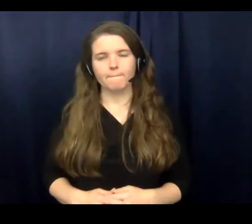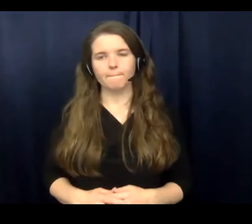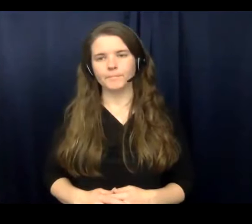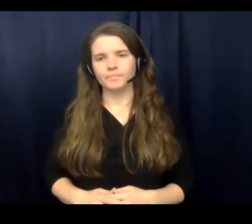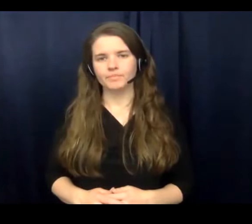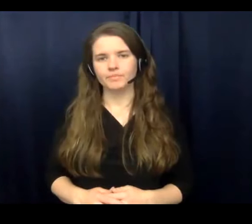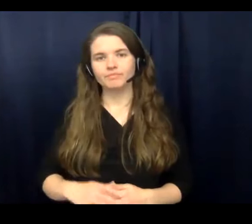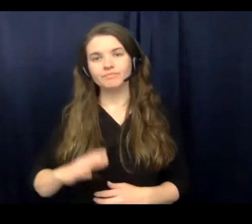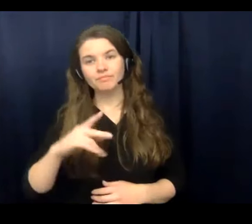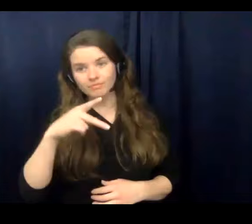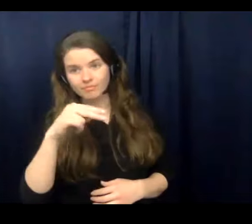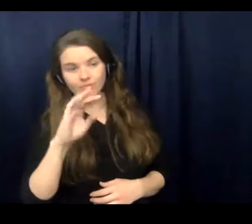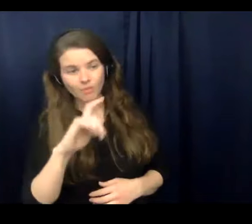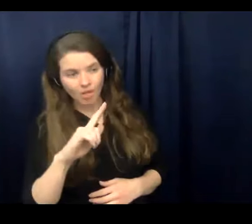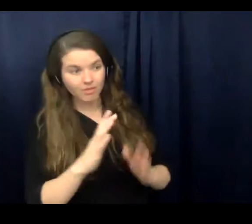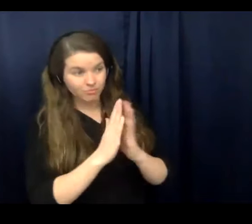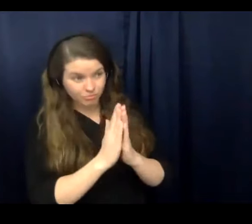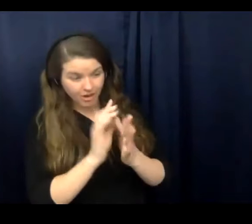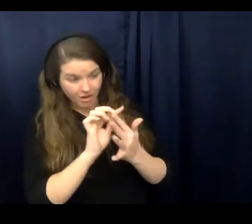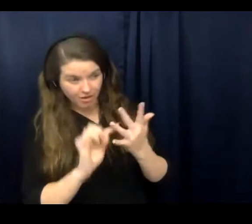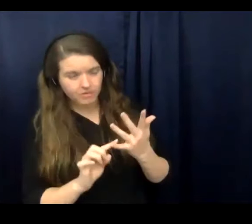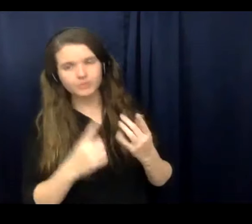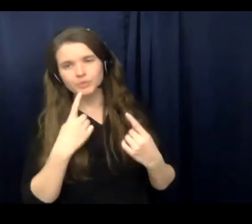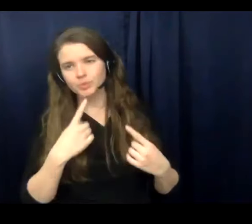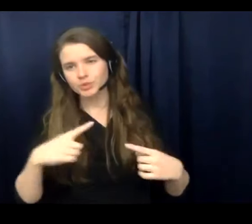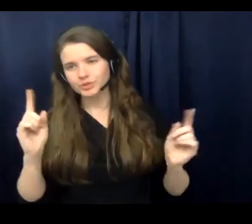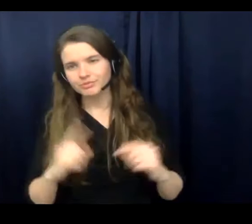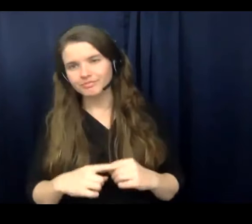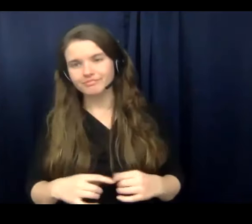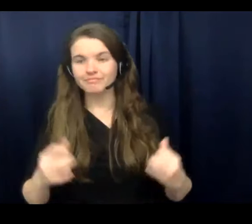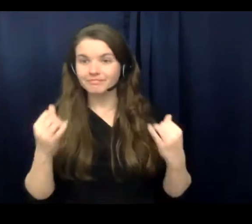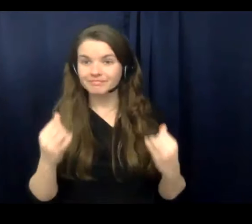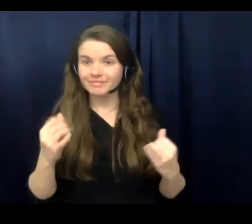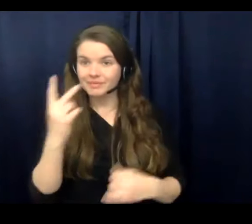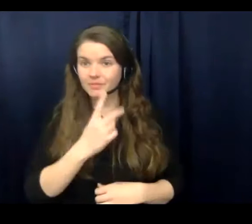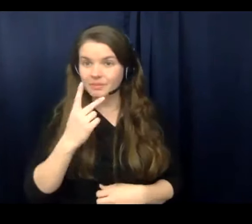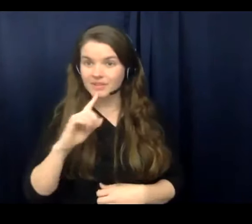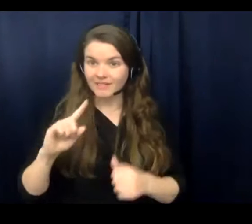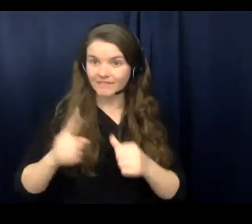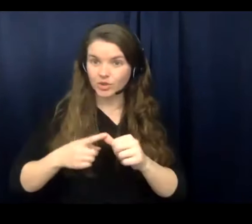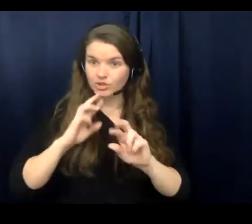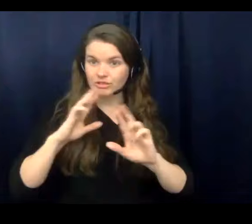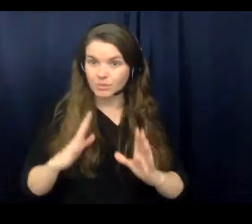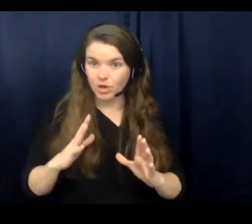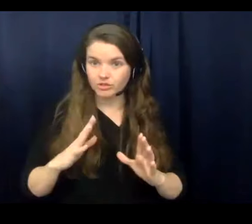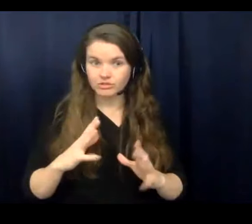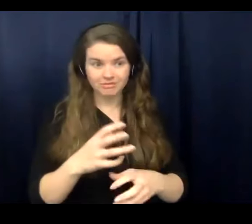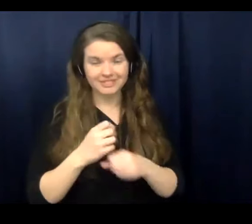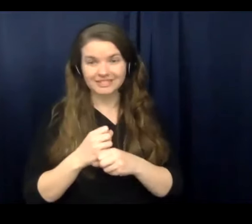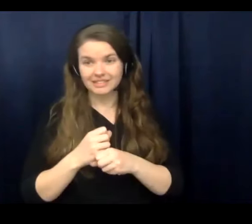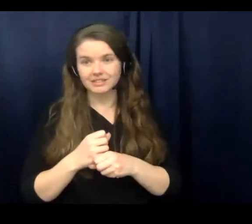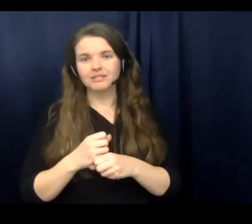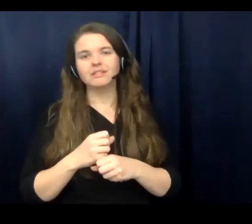Paul, the prayers are working. Today, Plymouth's first responders receive the much needed